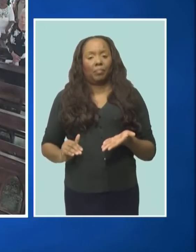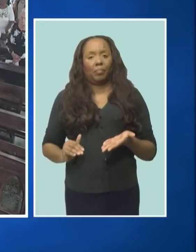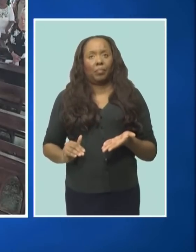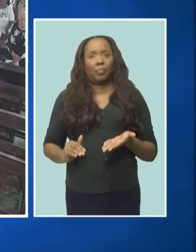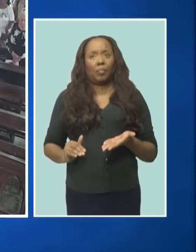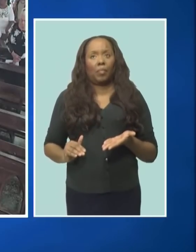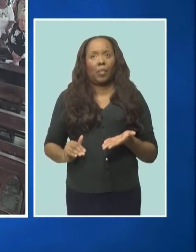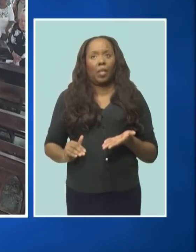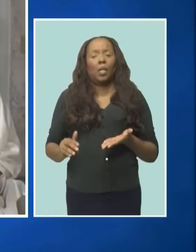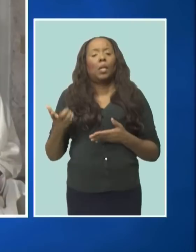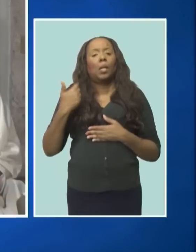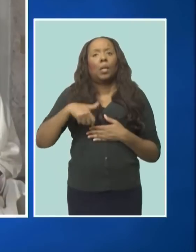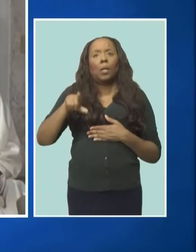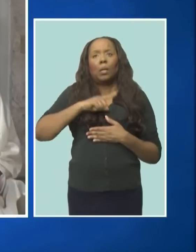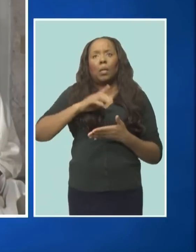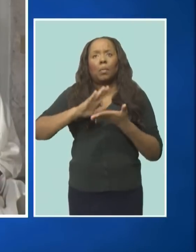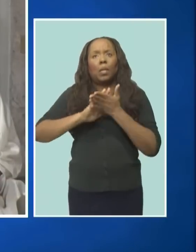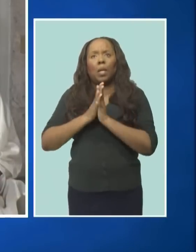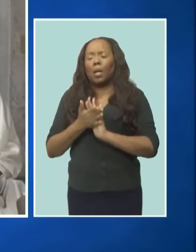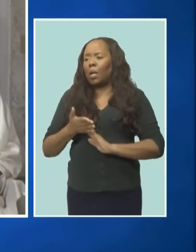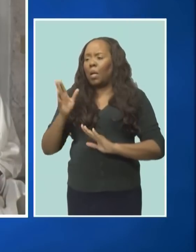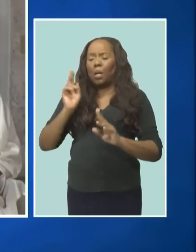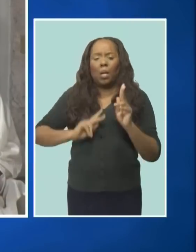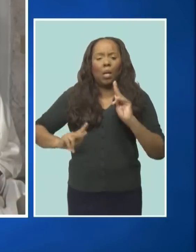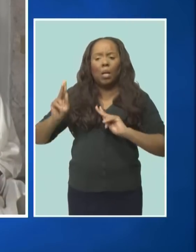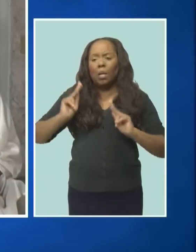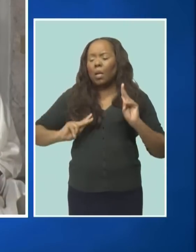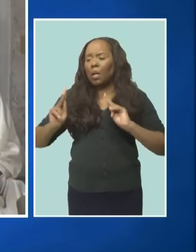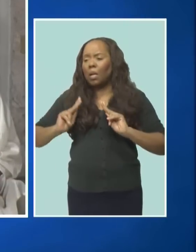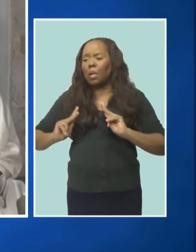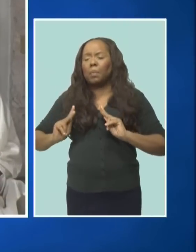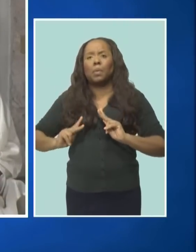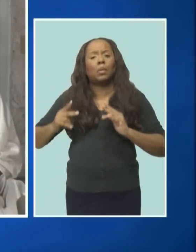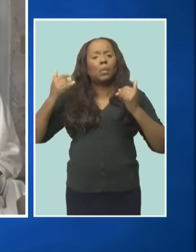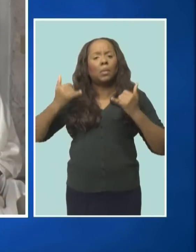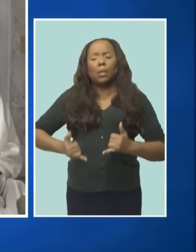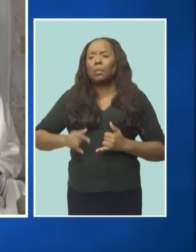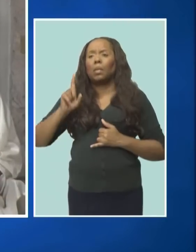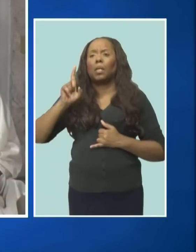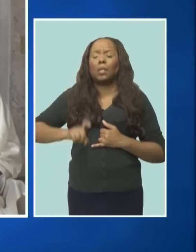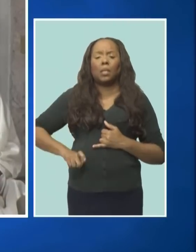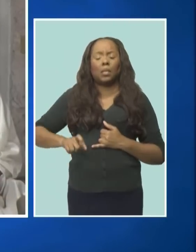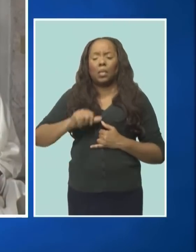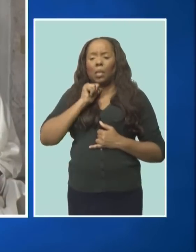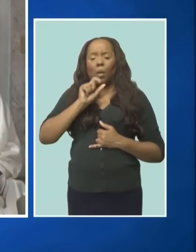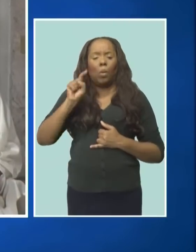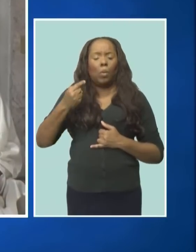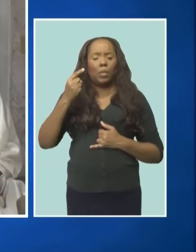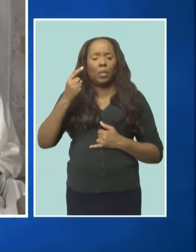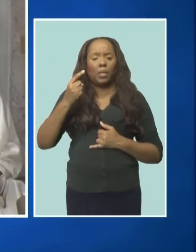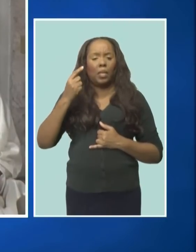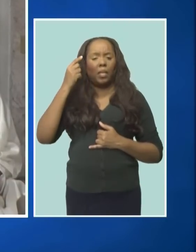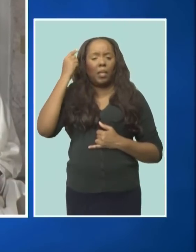of the peripheries. We look beyond ourselves and go to those who need